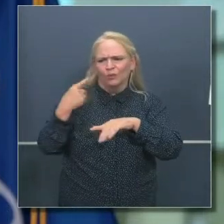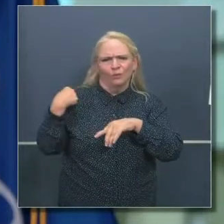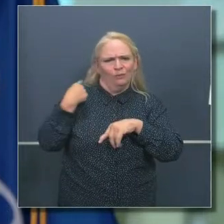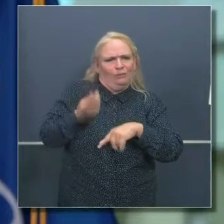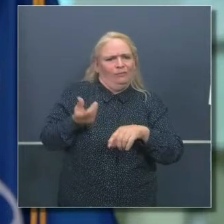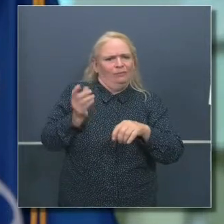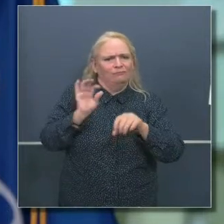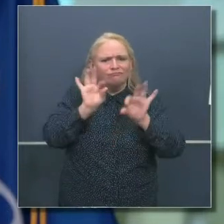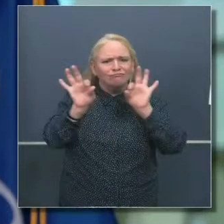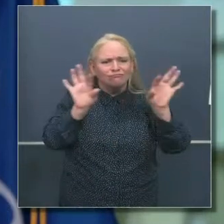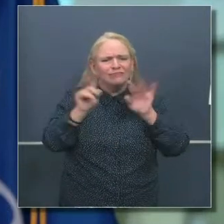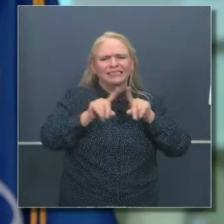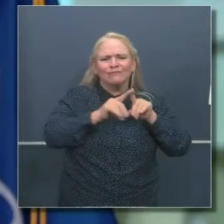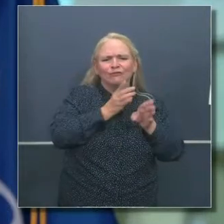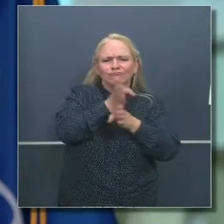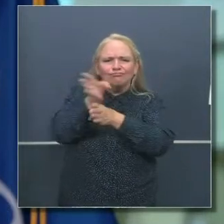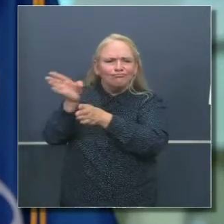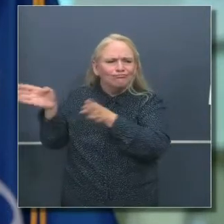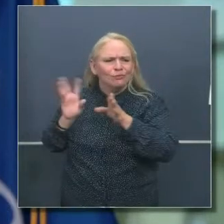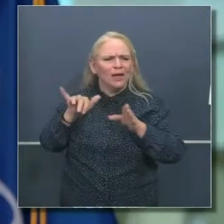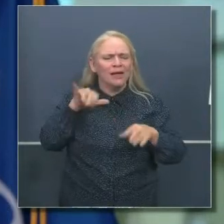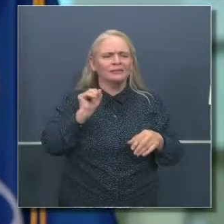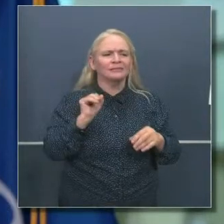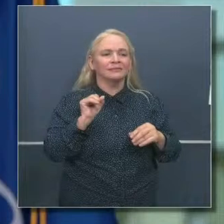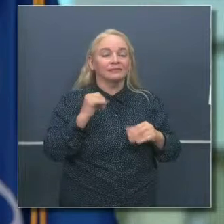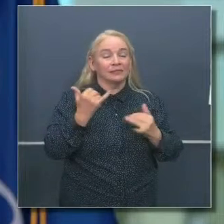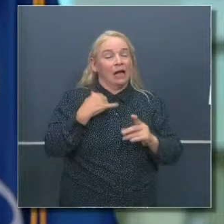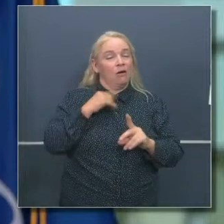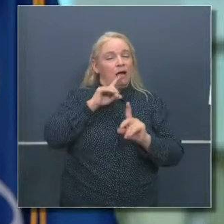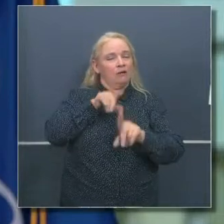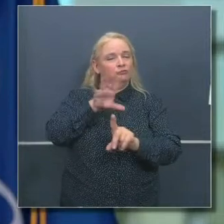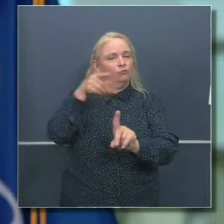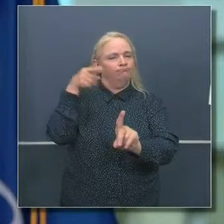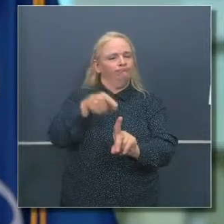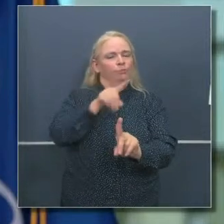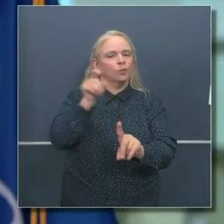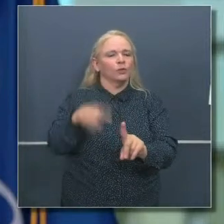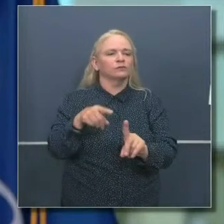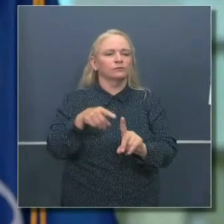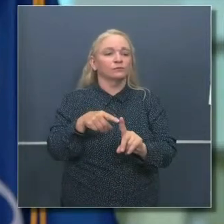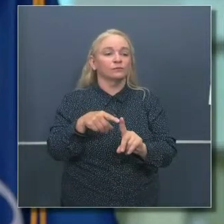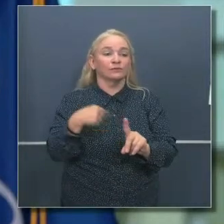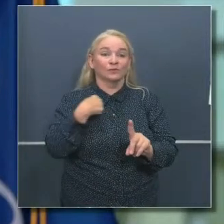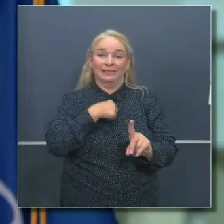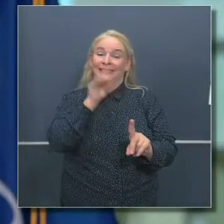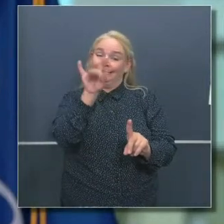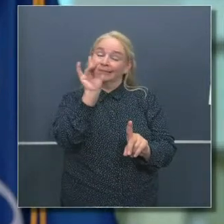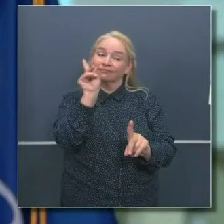Here is the substantive answer to your question. We have made contingent $2.5